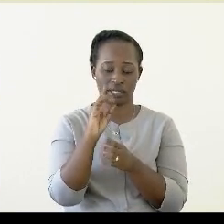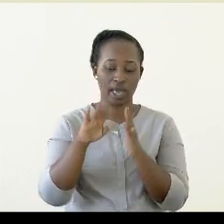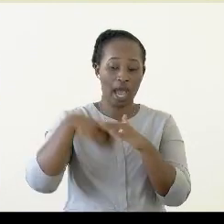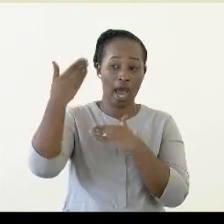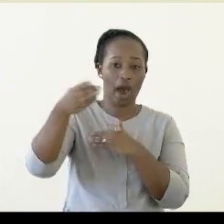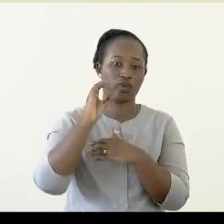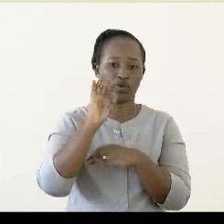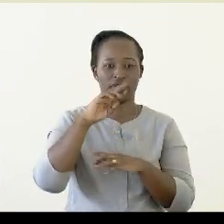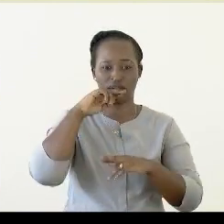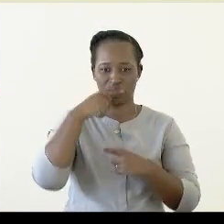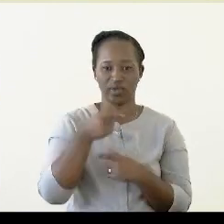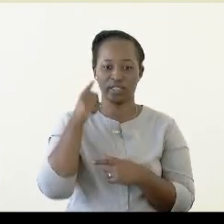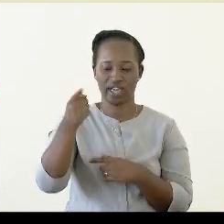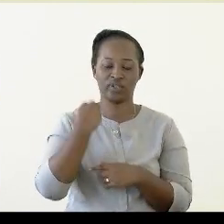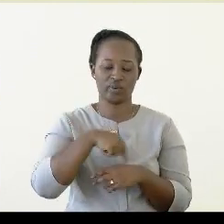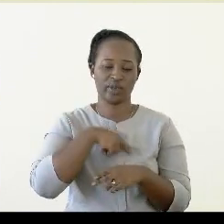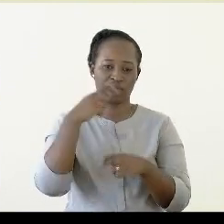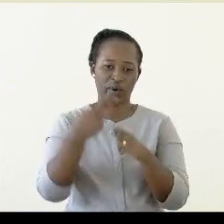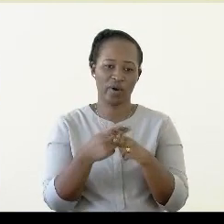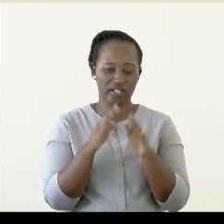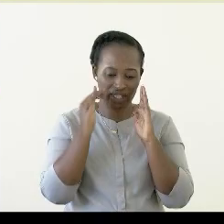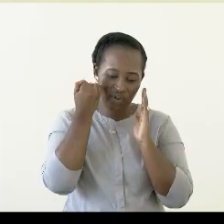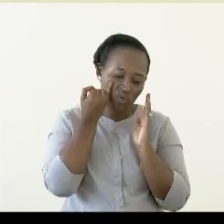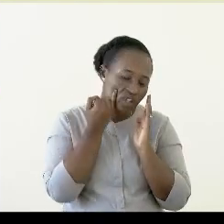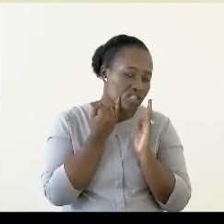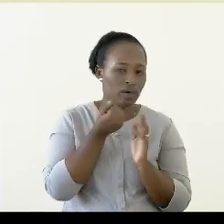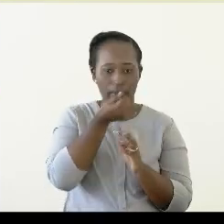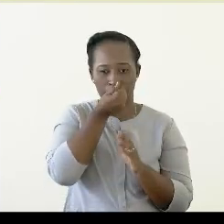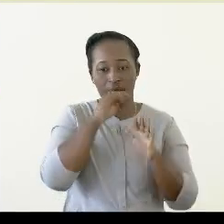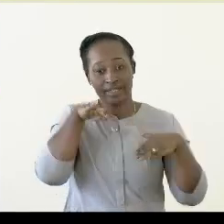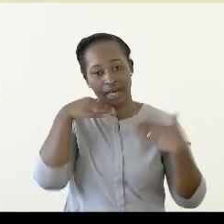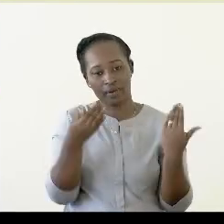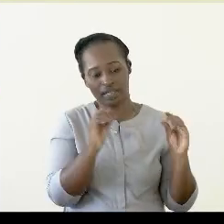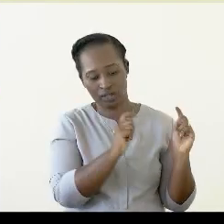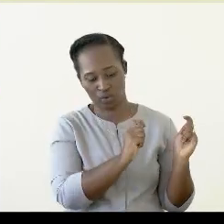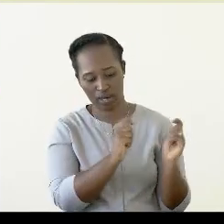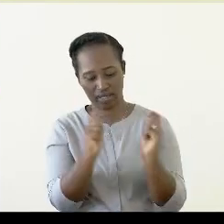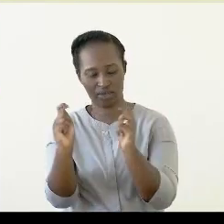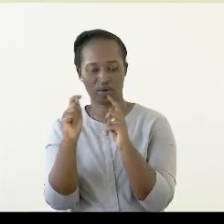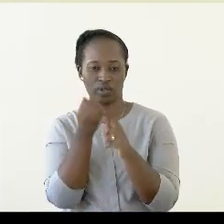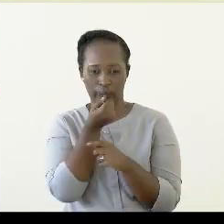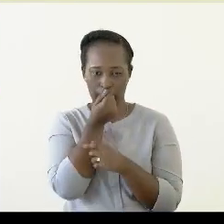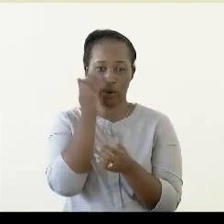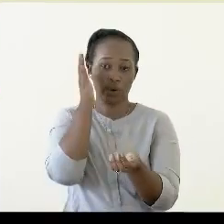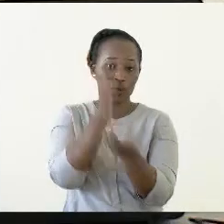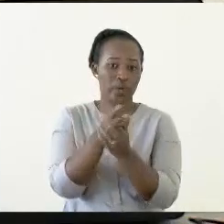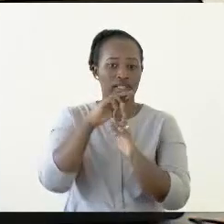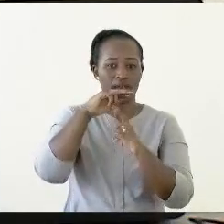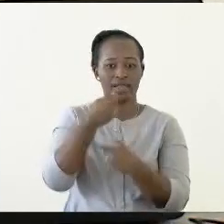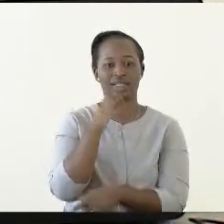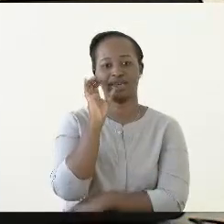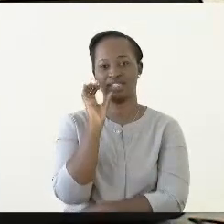be called the critical temperature or the transition temperature. So the right answer is